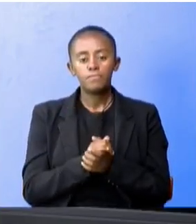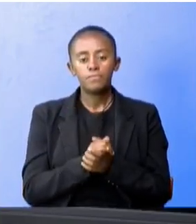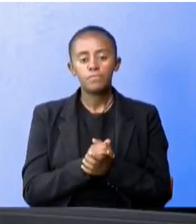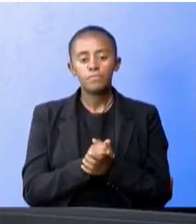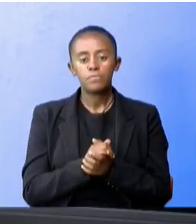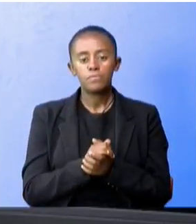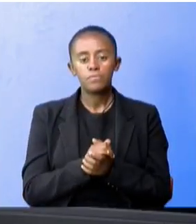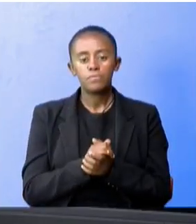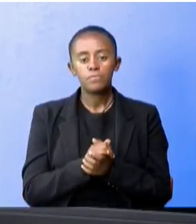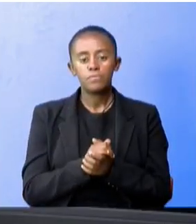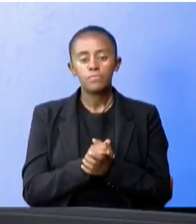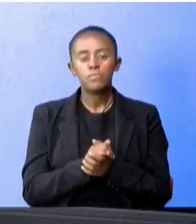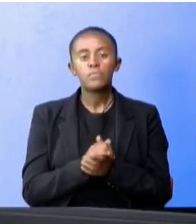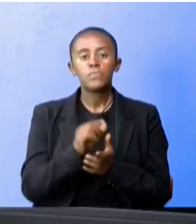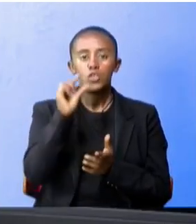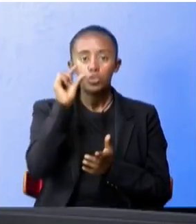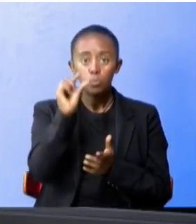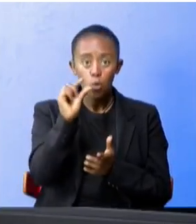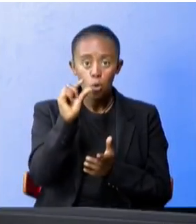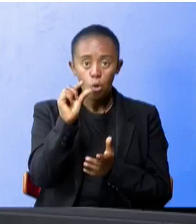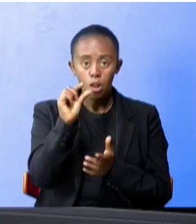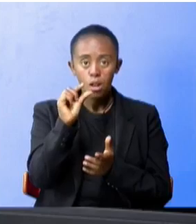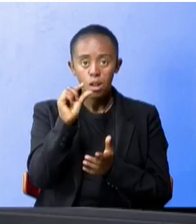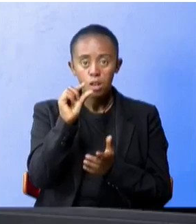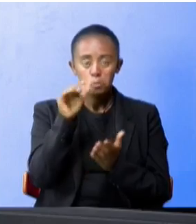Okay. Small,